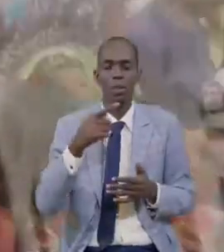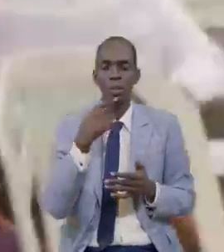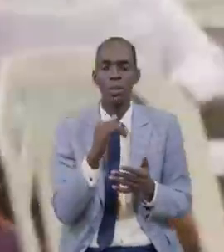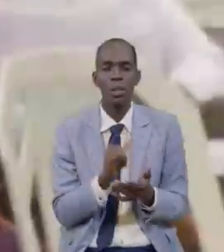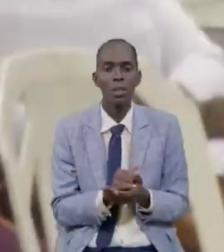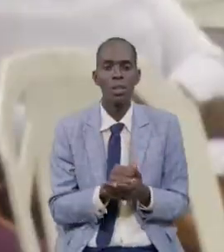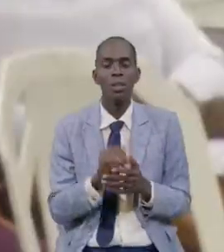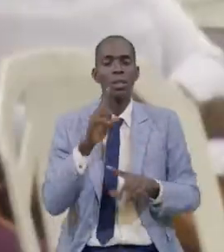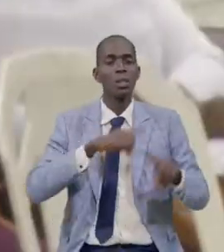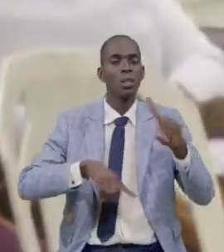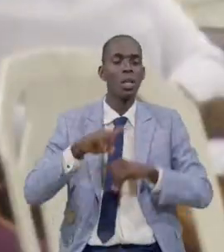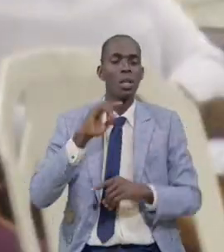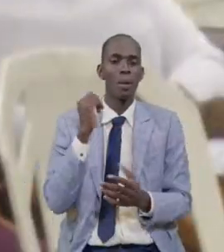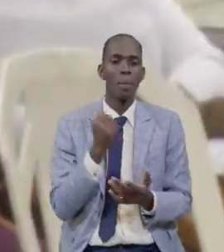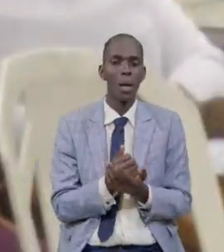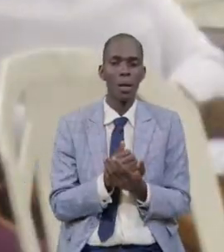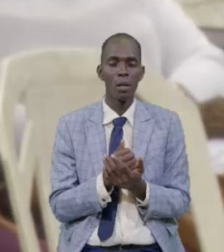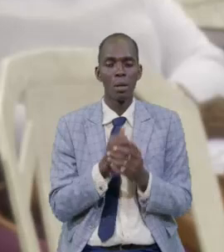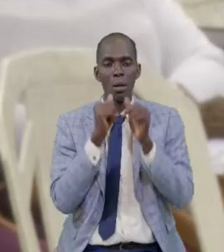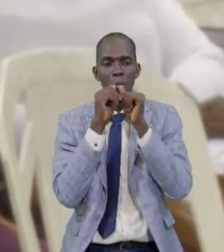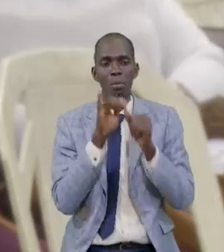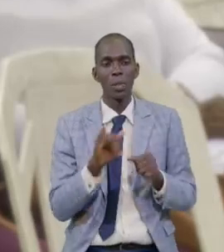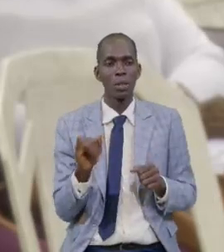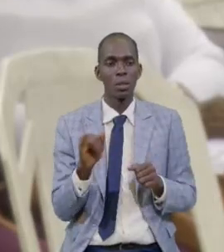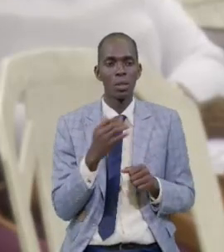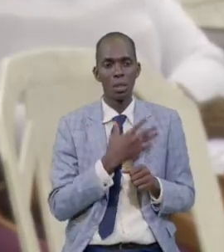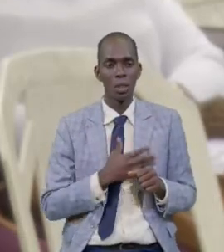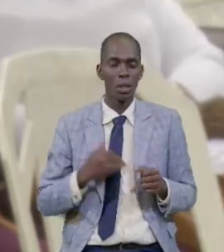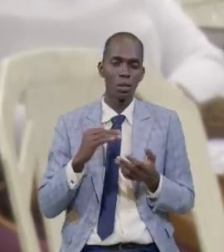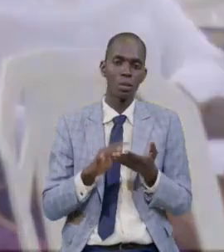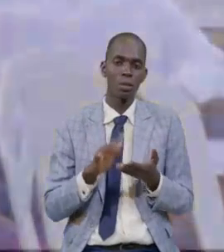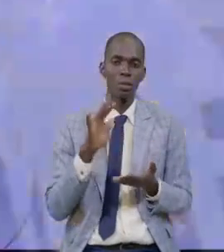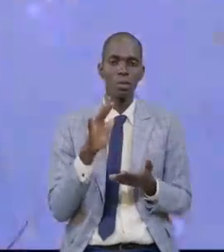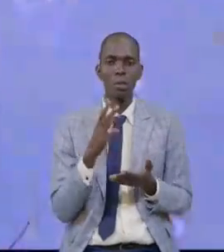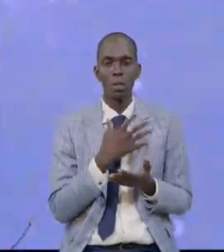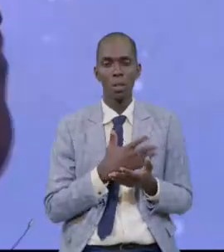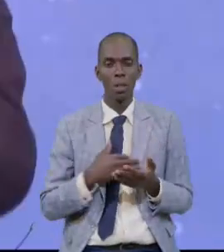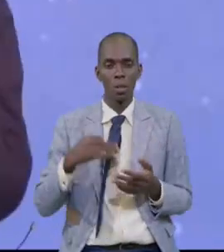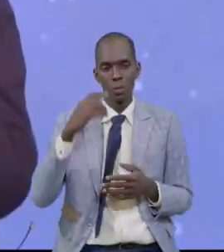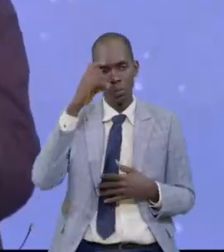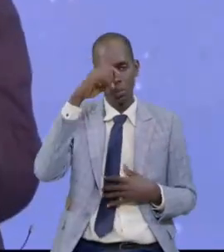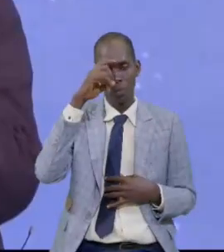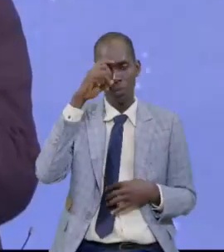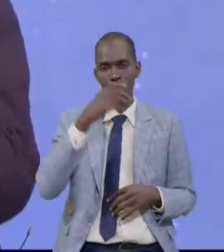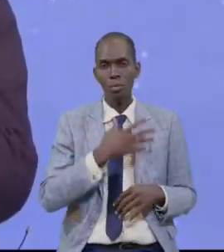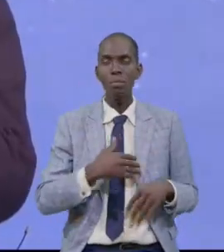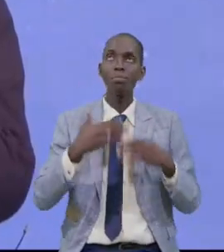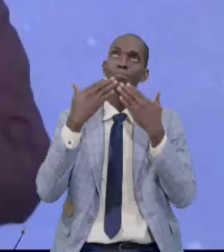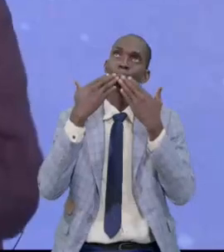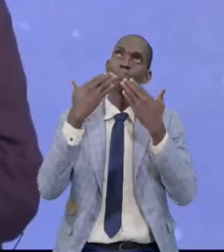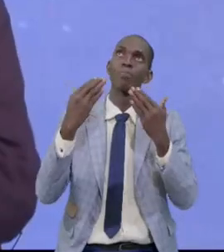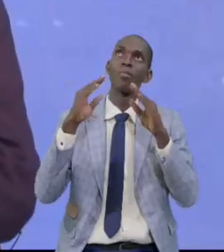amen, blessing and glory and wisdom and thanksgiving